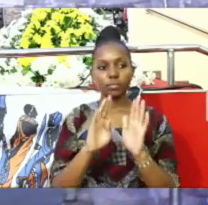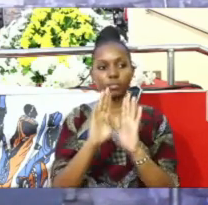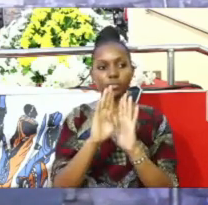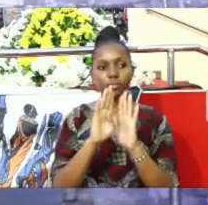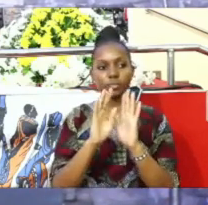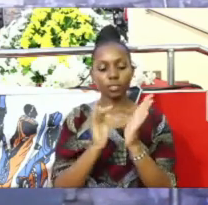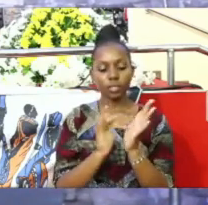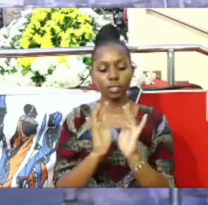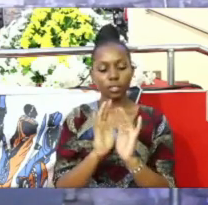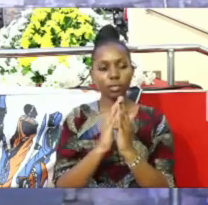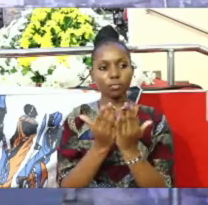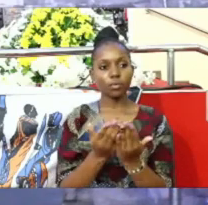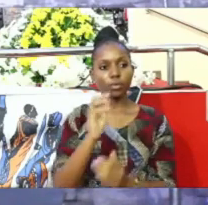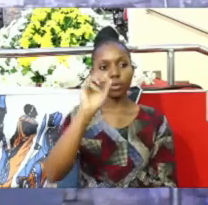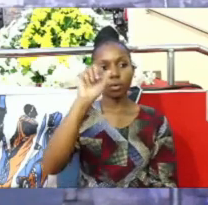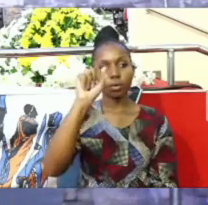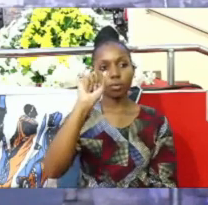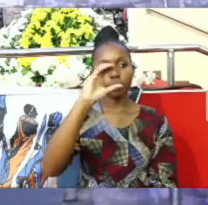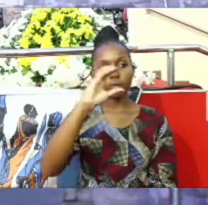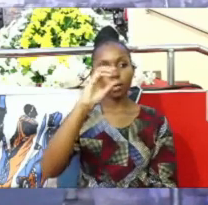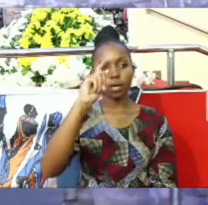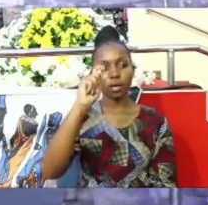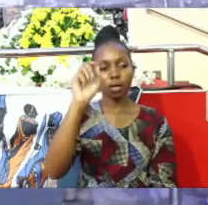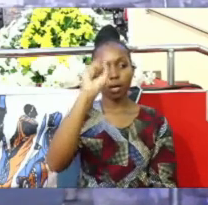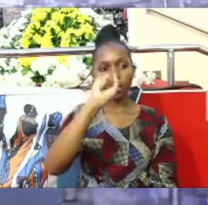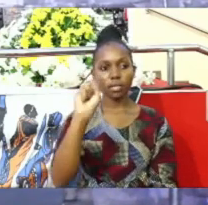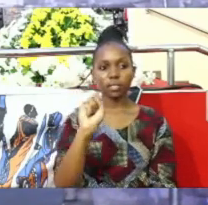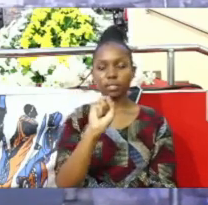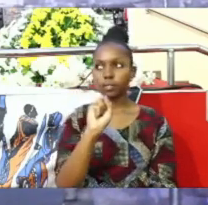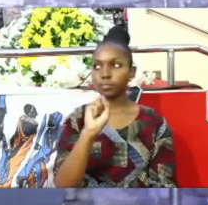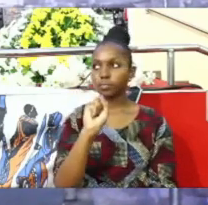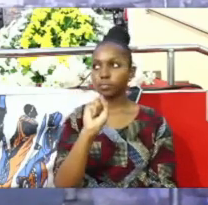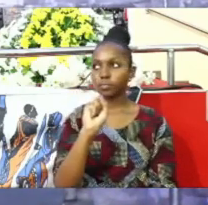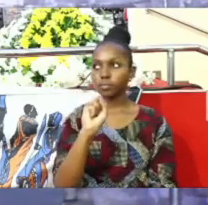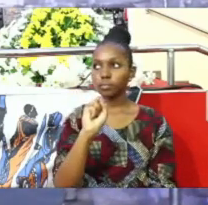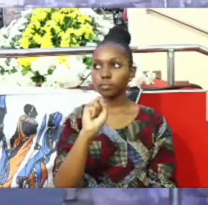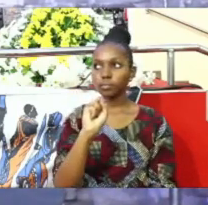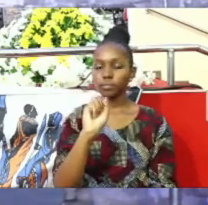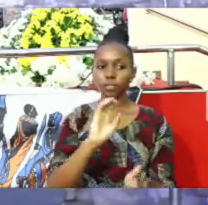the book of Acts. Kitabu cha Matendo ya Mitume. chapter